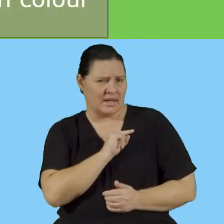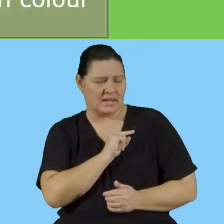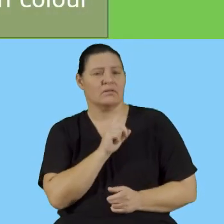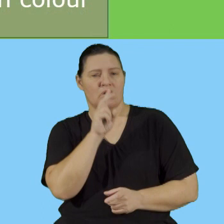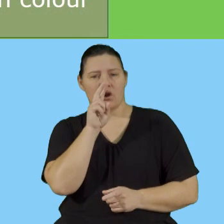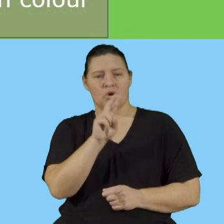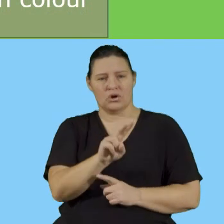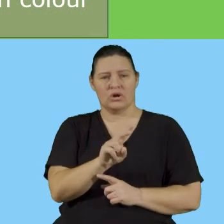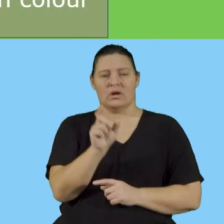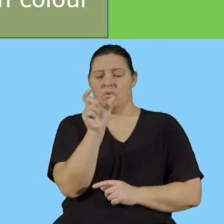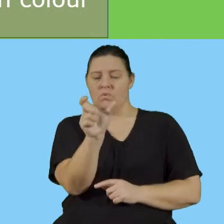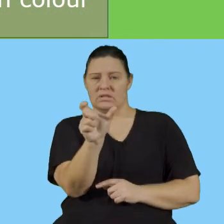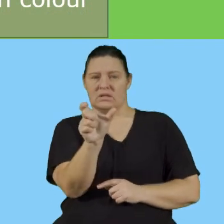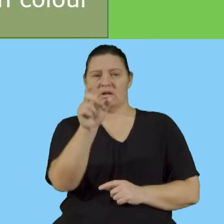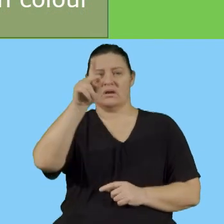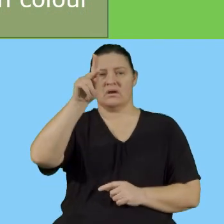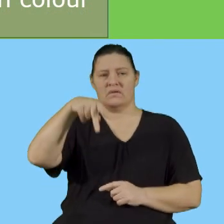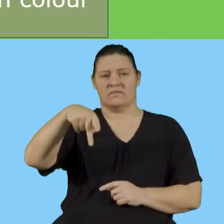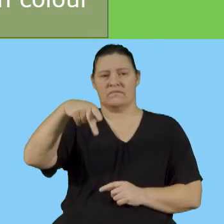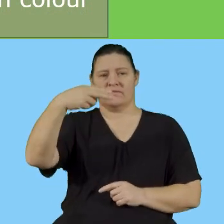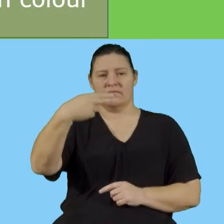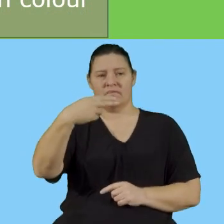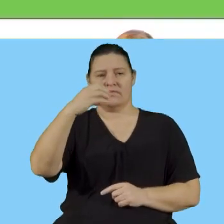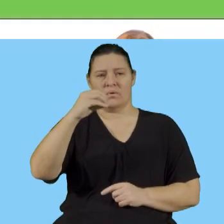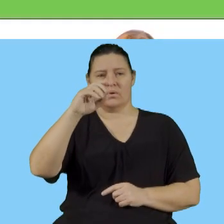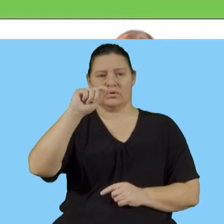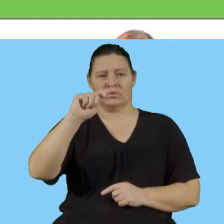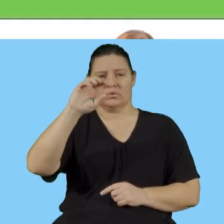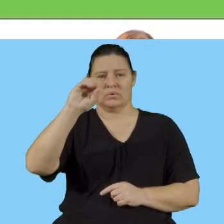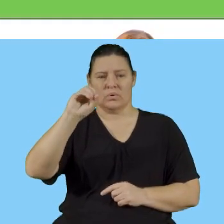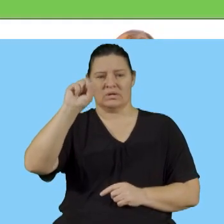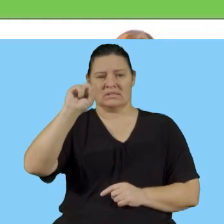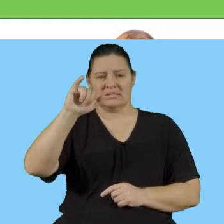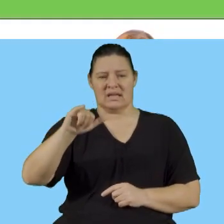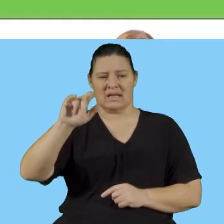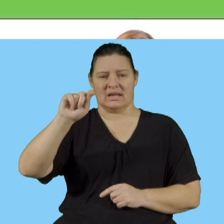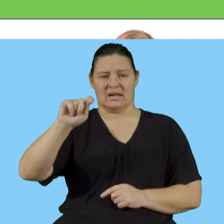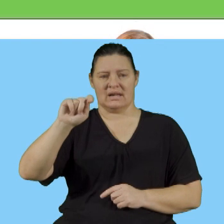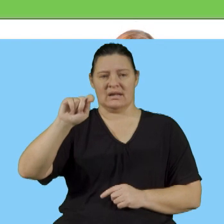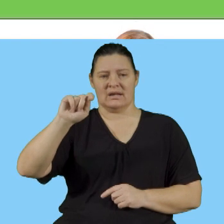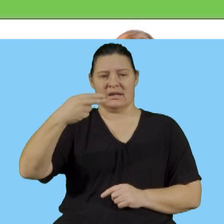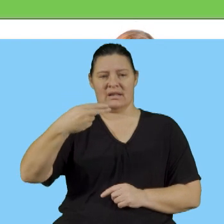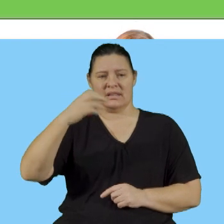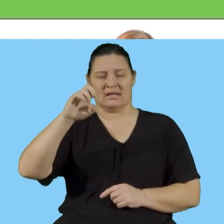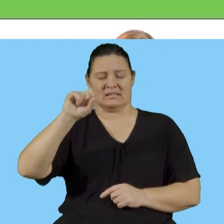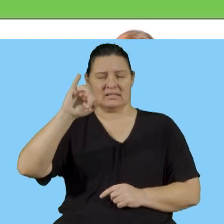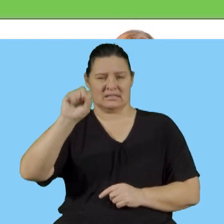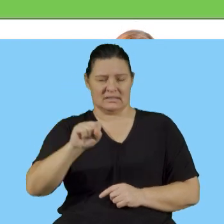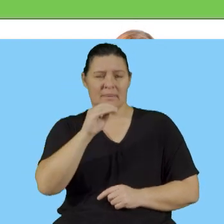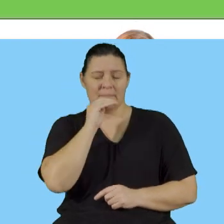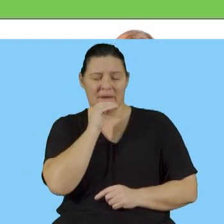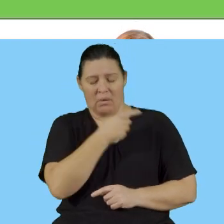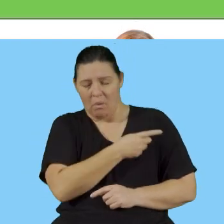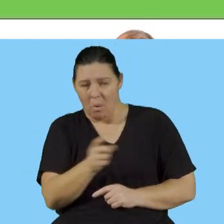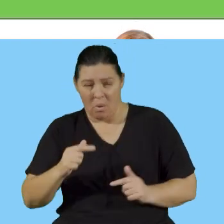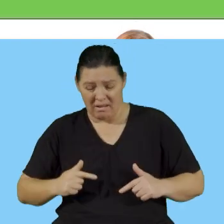look at the definition of the term photosynthesis. All living organisms need energy to